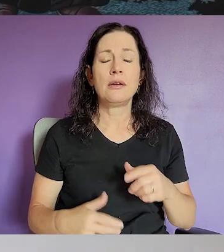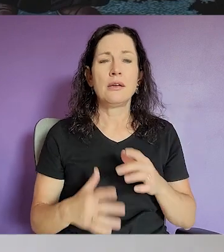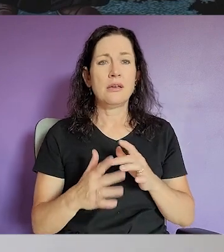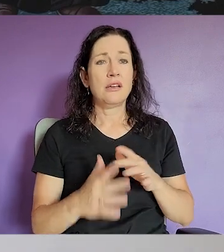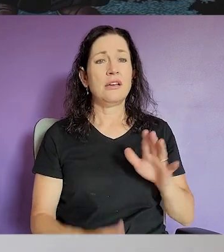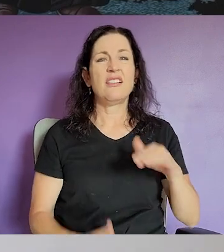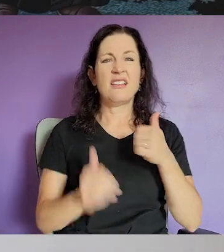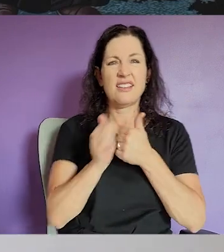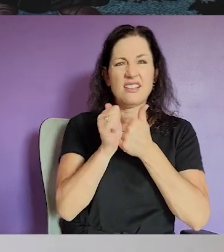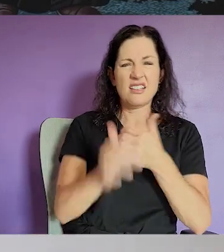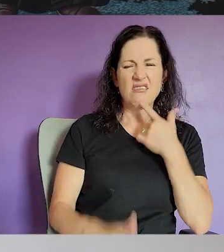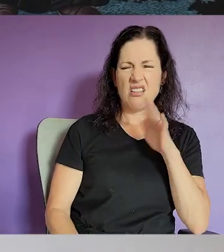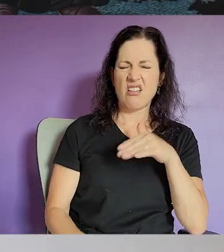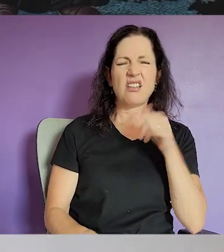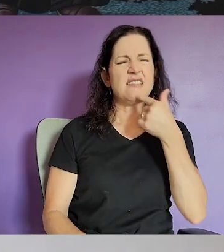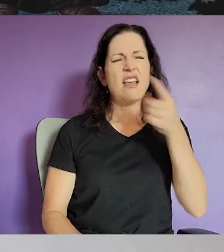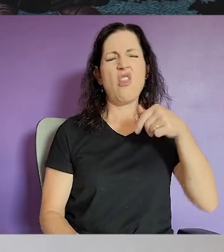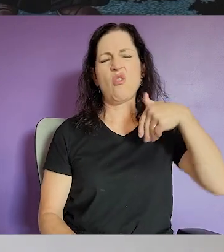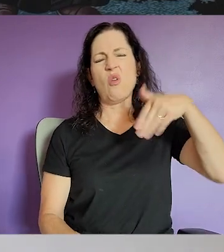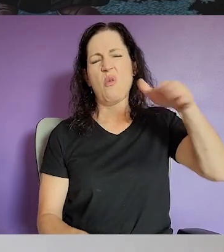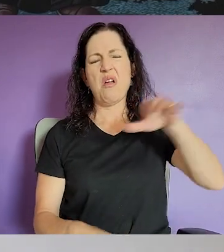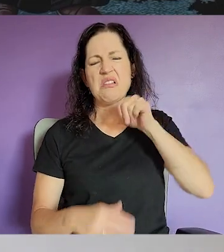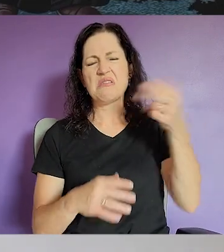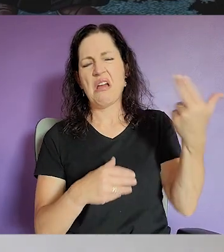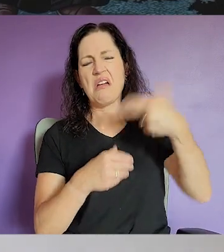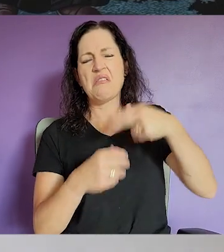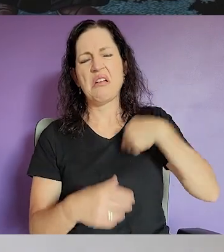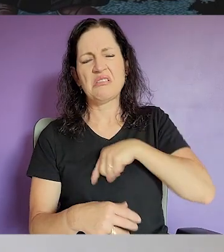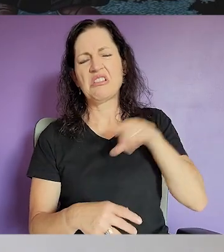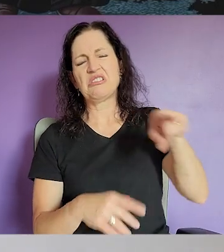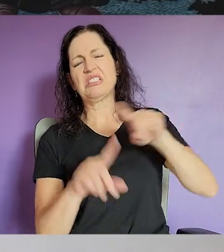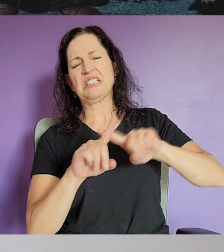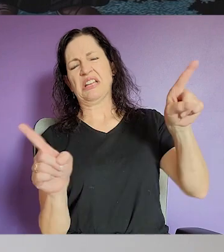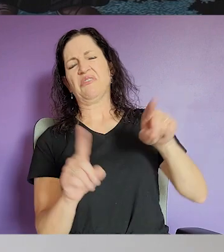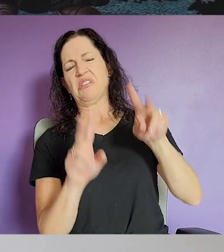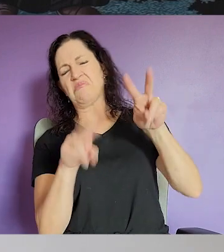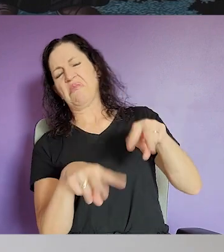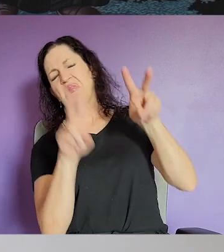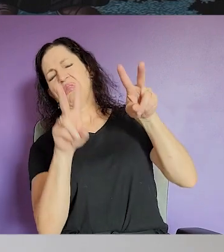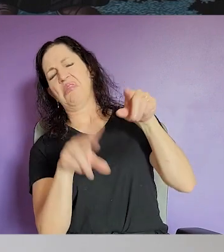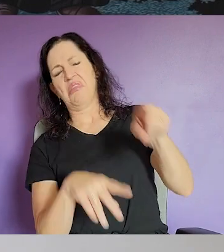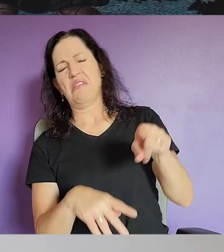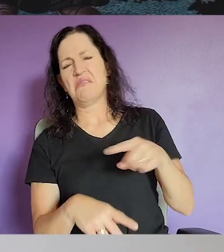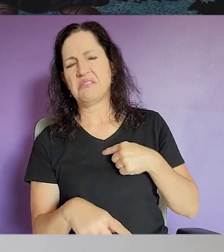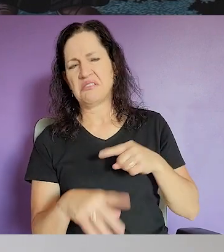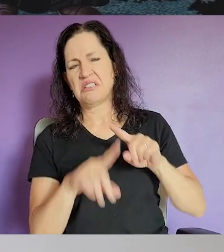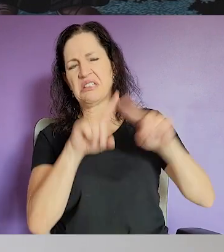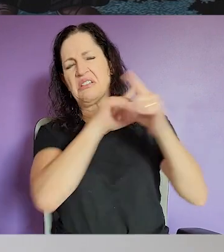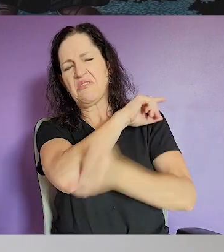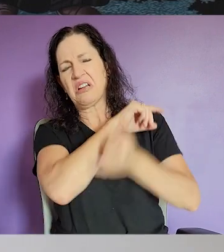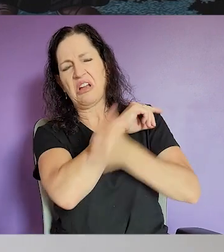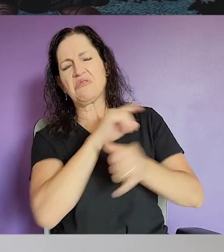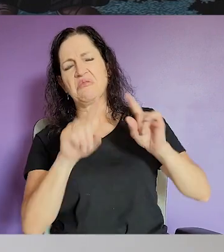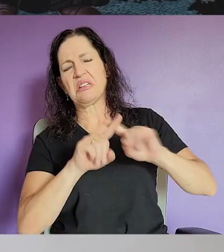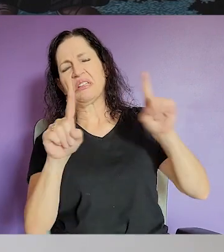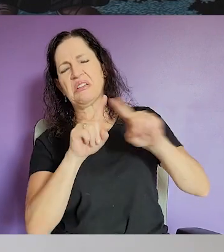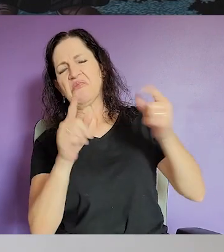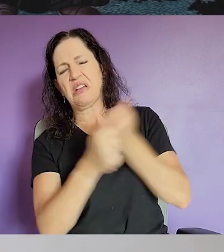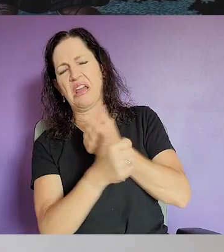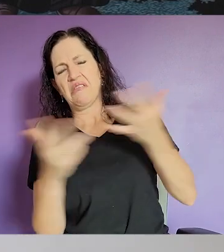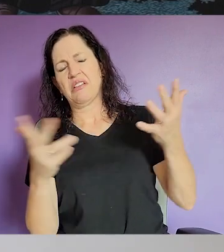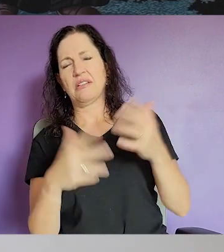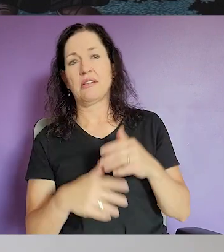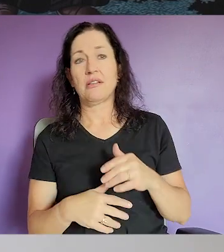say, tell her to go away. She doesn't belong to us. She's different. She's a foreigner.